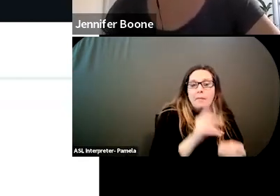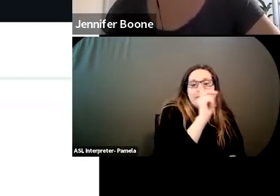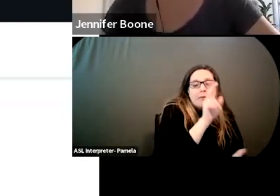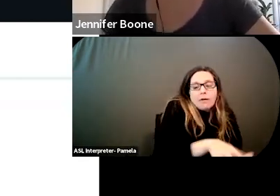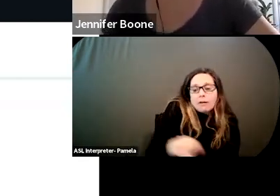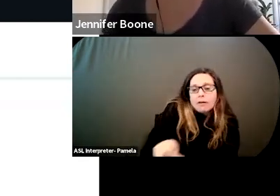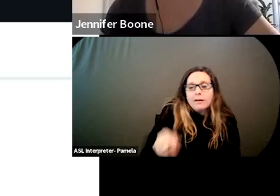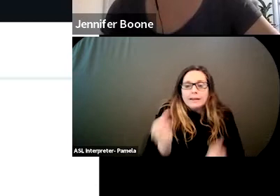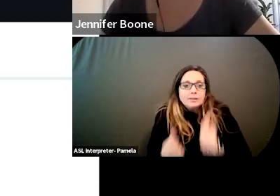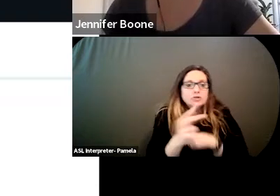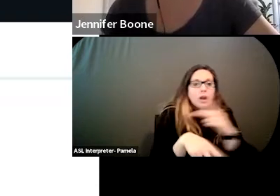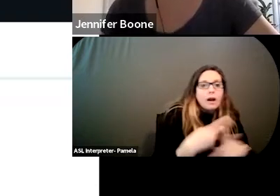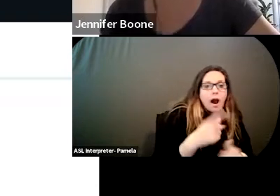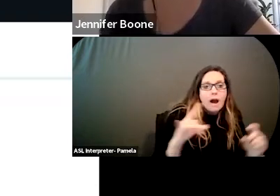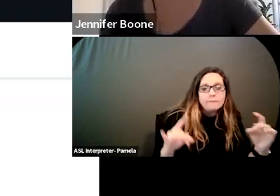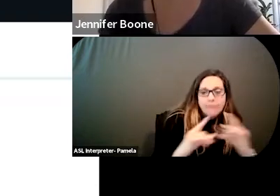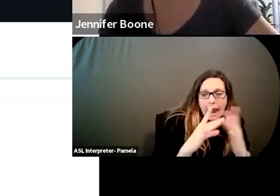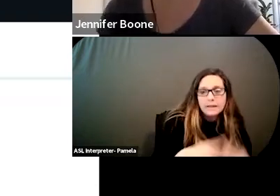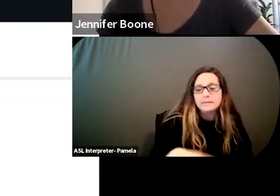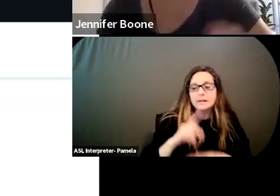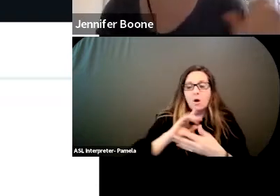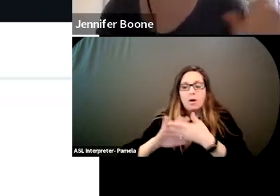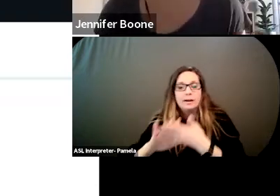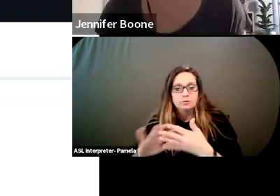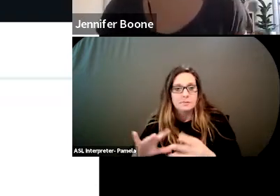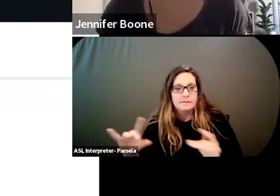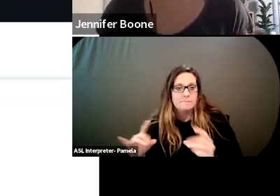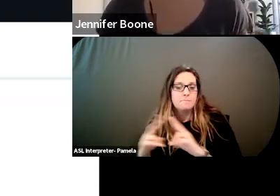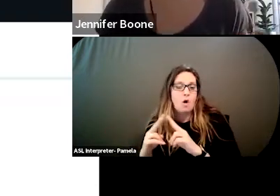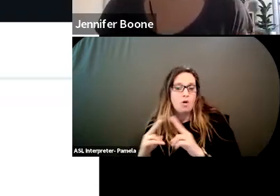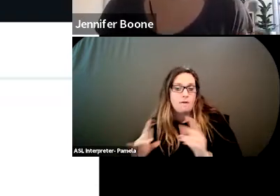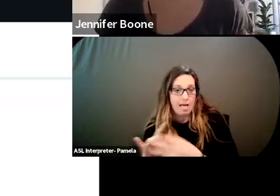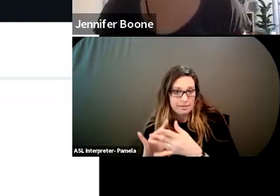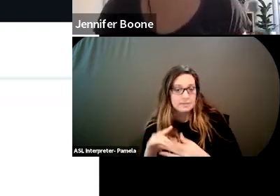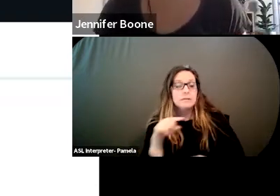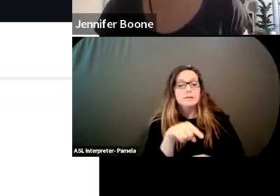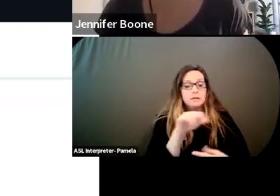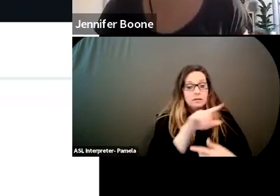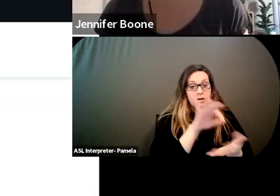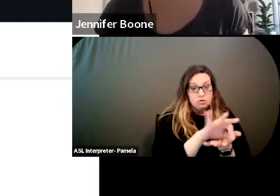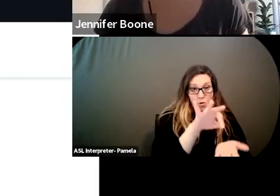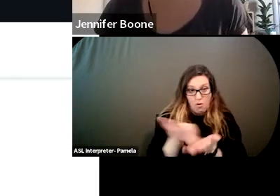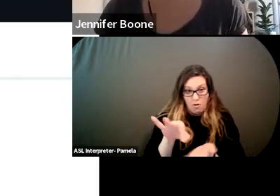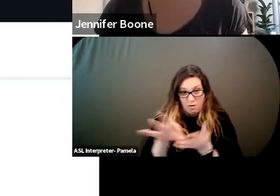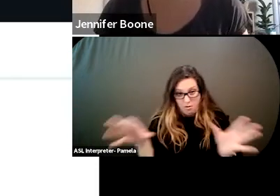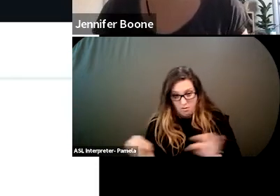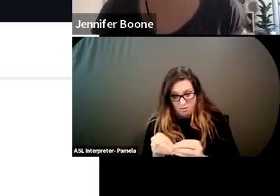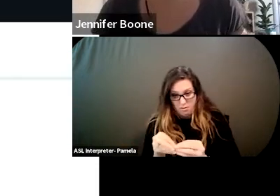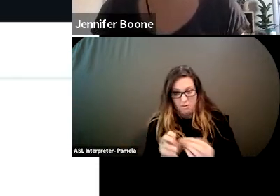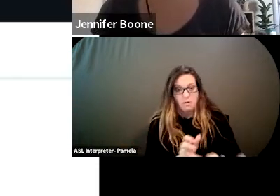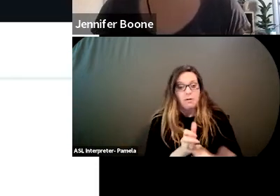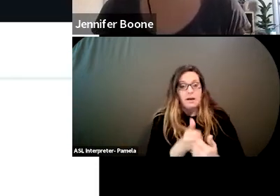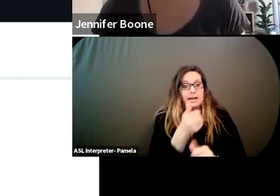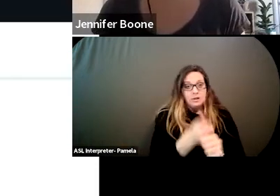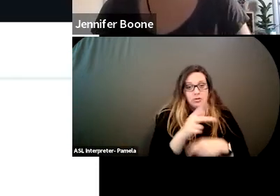violence and for each type of intimate partner violence. 3 logistic models were then fitted, 1 for each type of intimate partner violence. And in